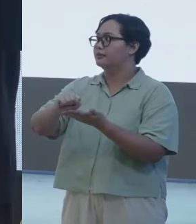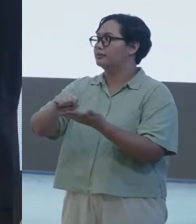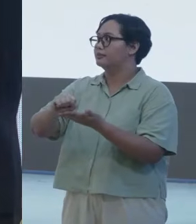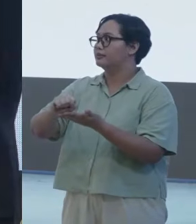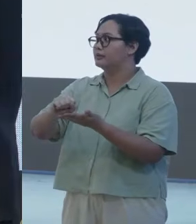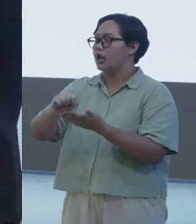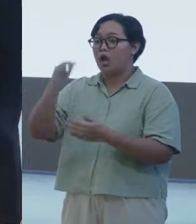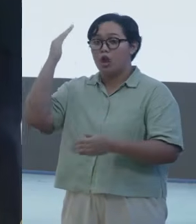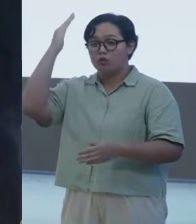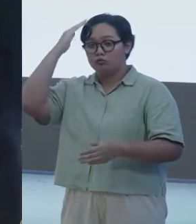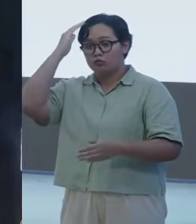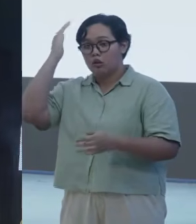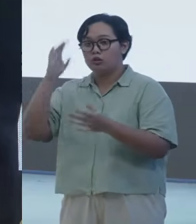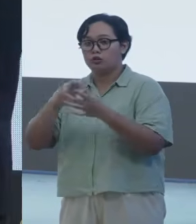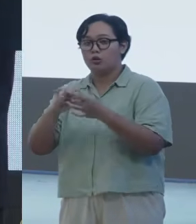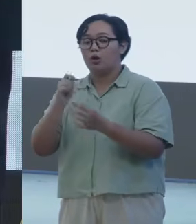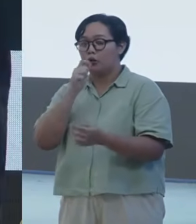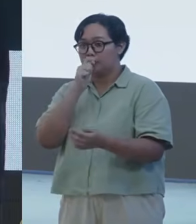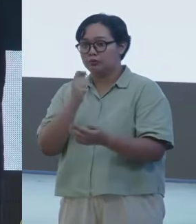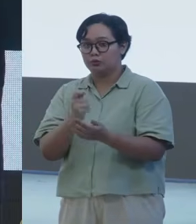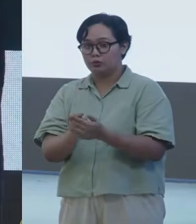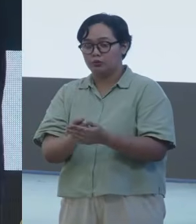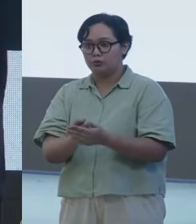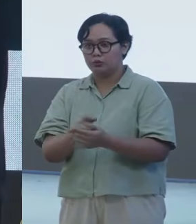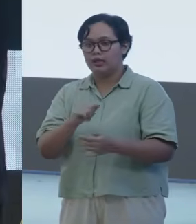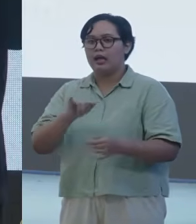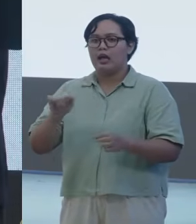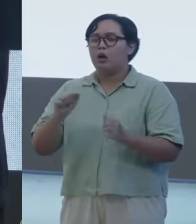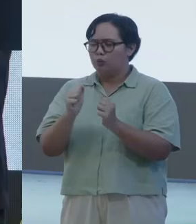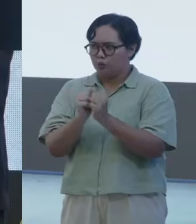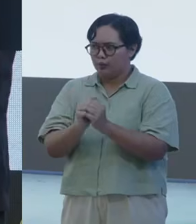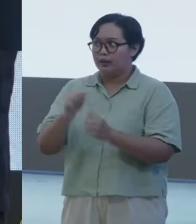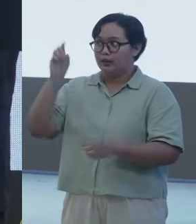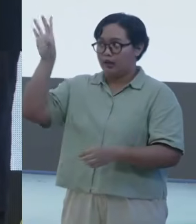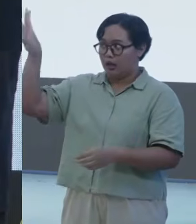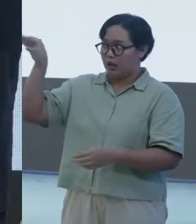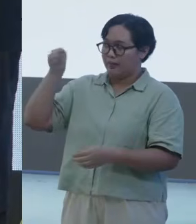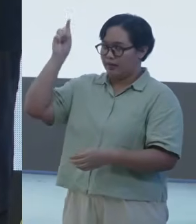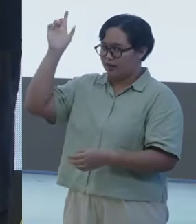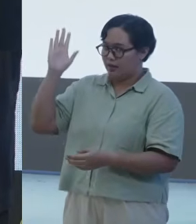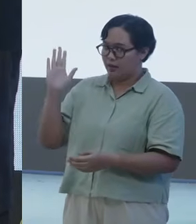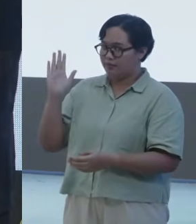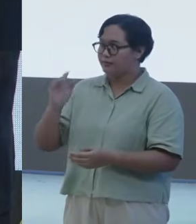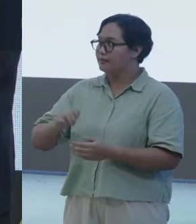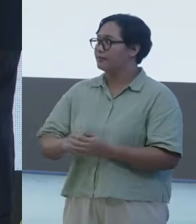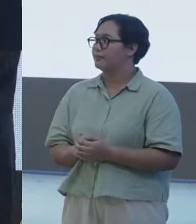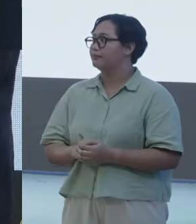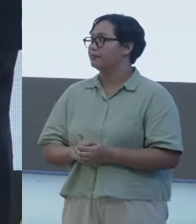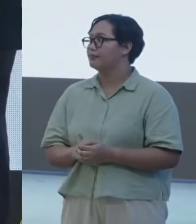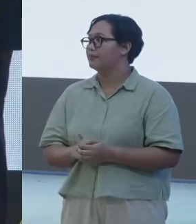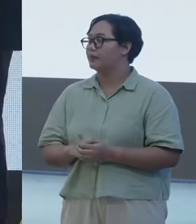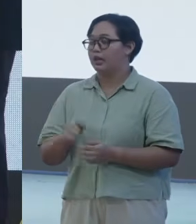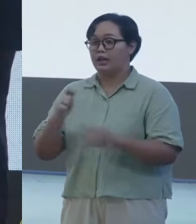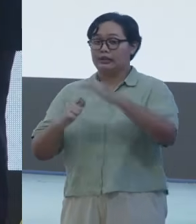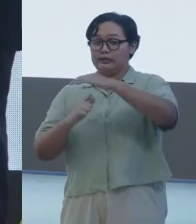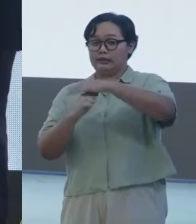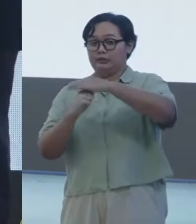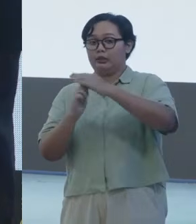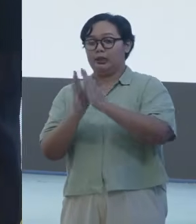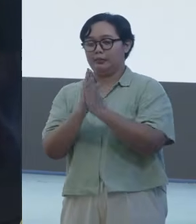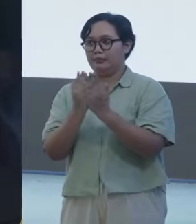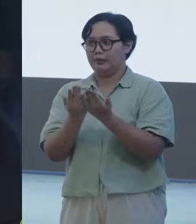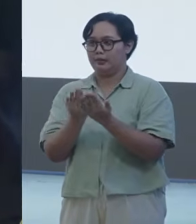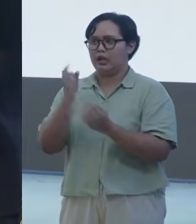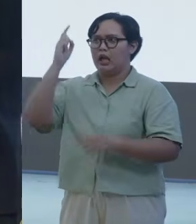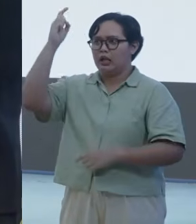Knowledge of the truth which accords with godliness. Sabi sa 1 Timothy 2:4, sabi ang Diyos daw desires all people